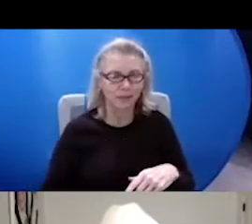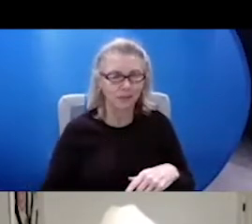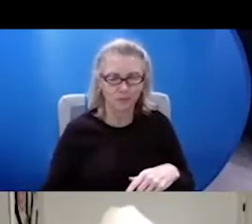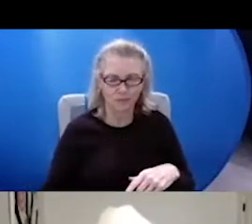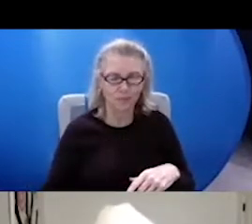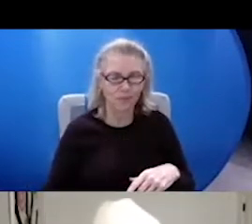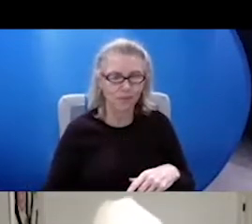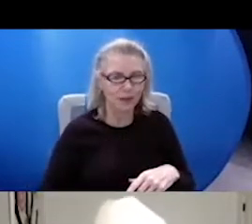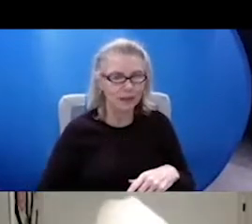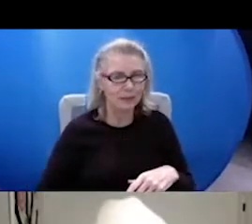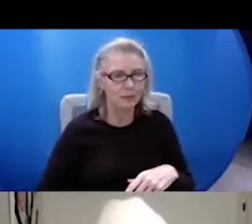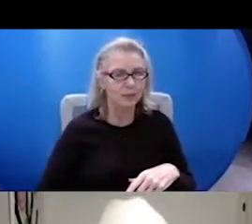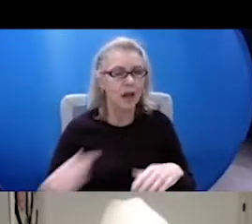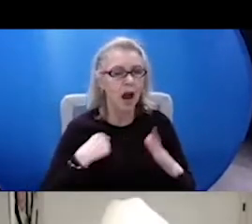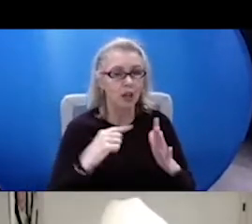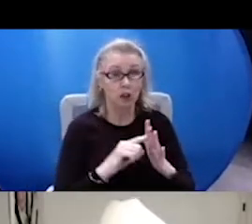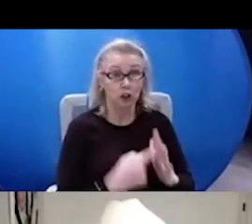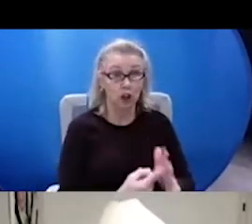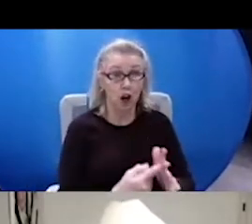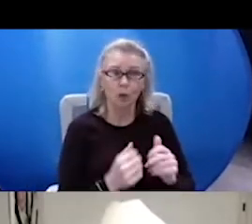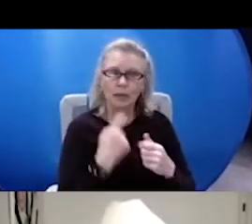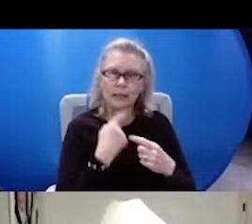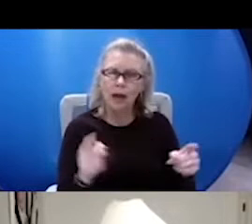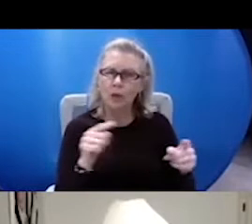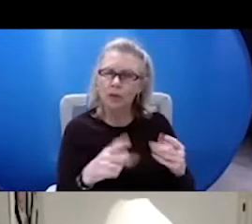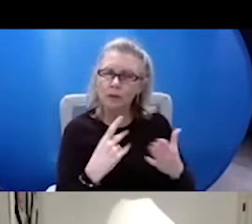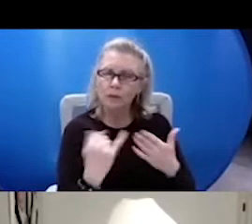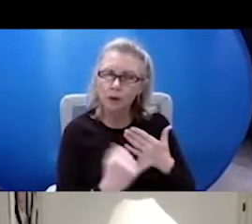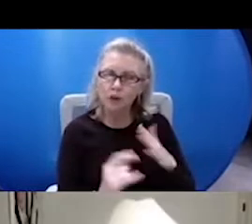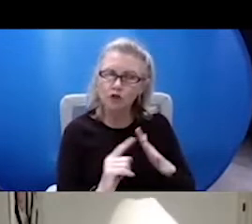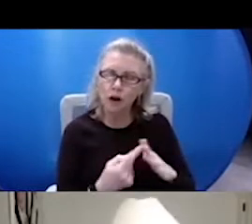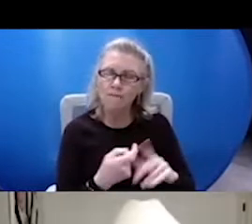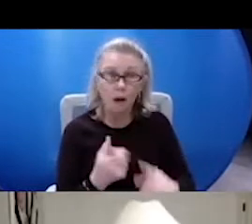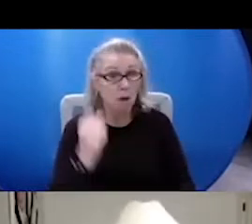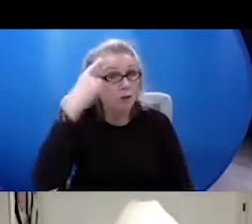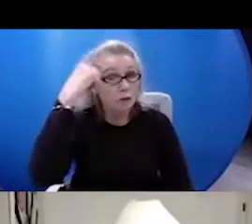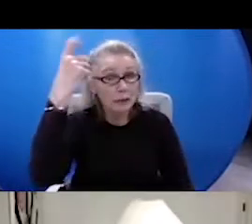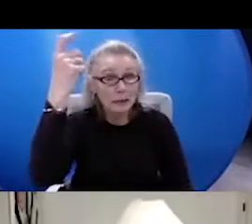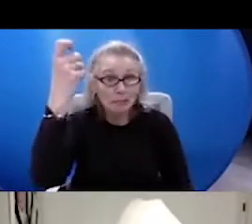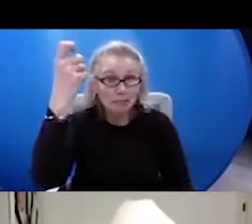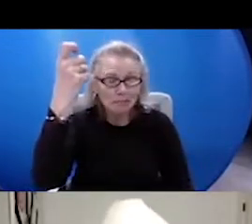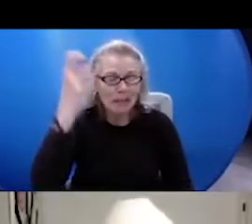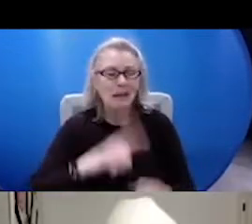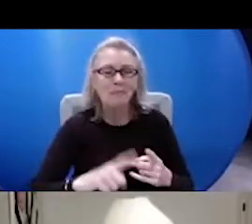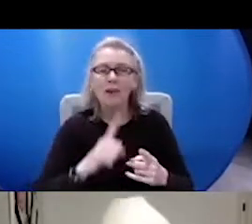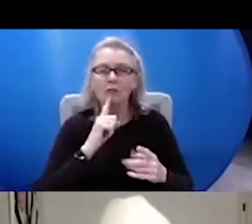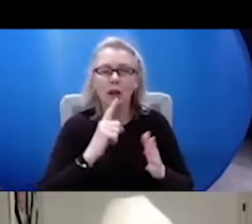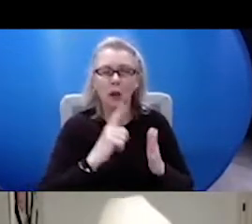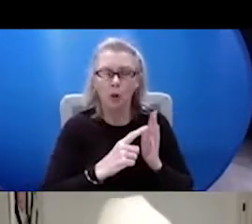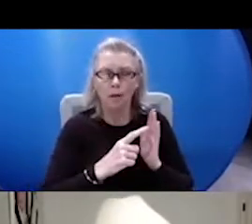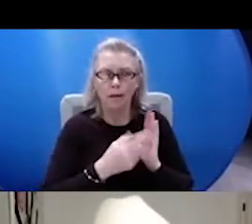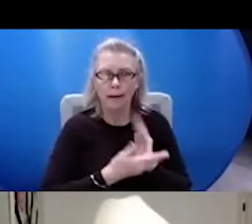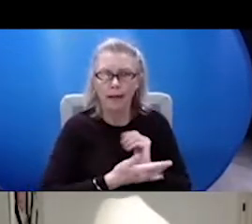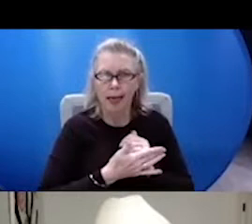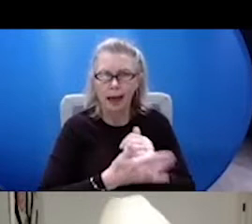So I started out with telling you that this project started from a dream, but the catalyst to bring it from the unseen world